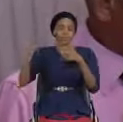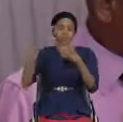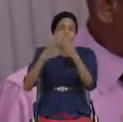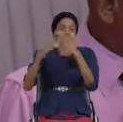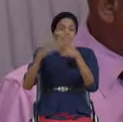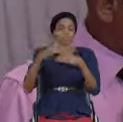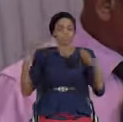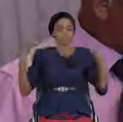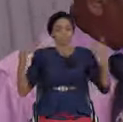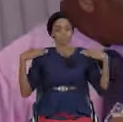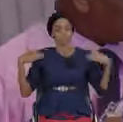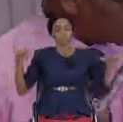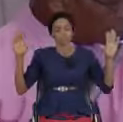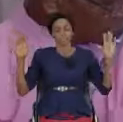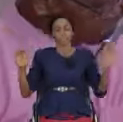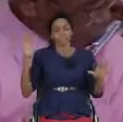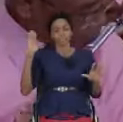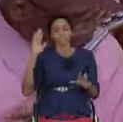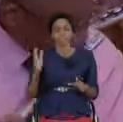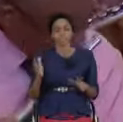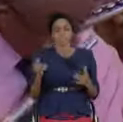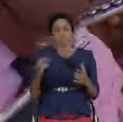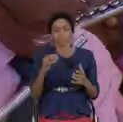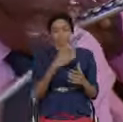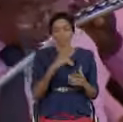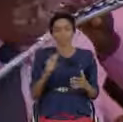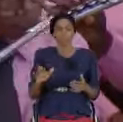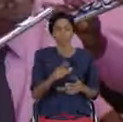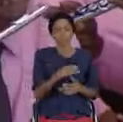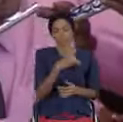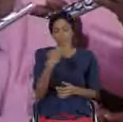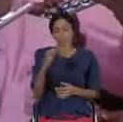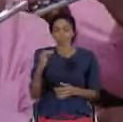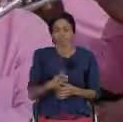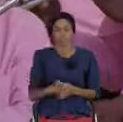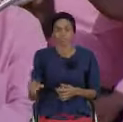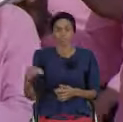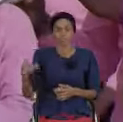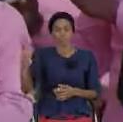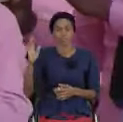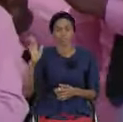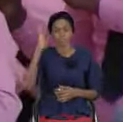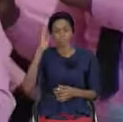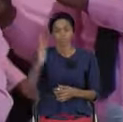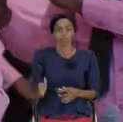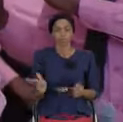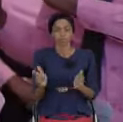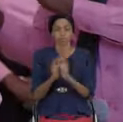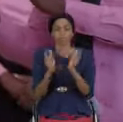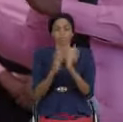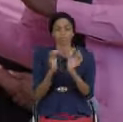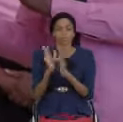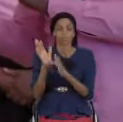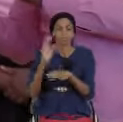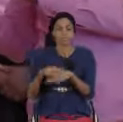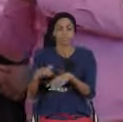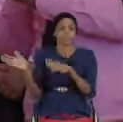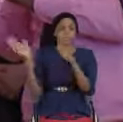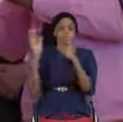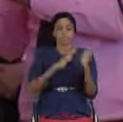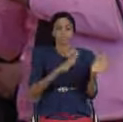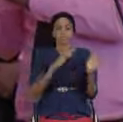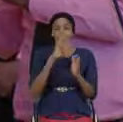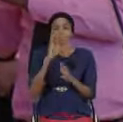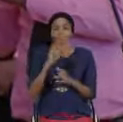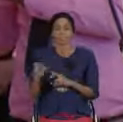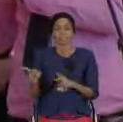Angels with him, and the children of God meeting the Lord Jesus Christ in the air. Are you ready to meet him?